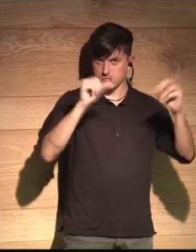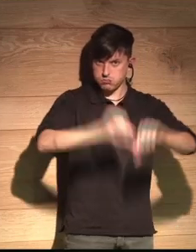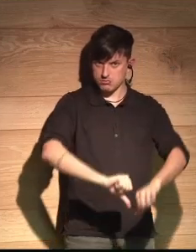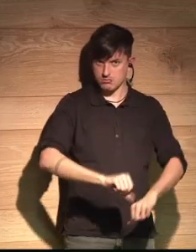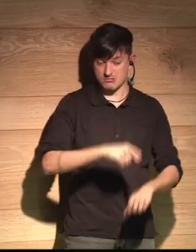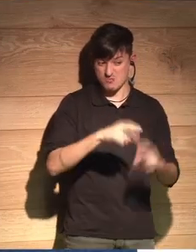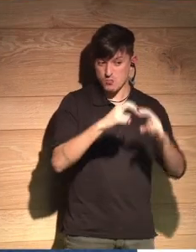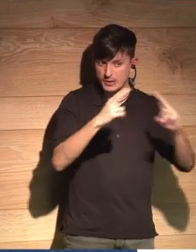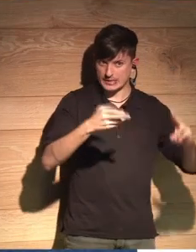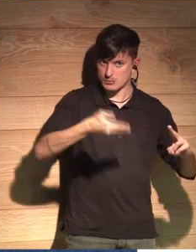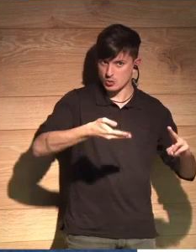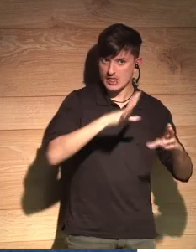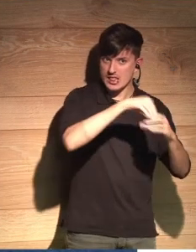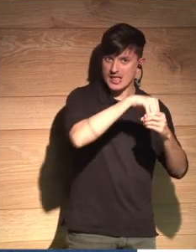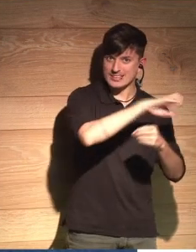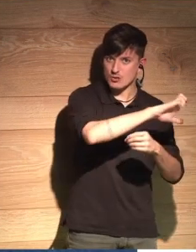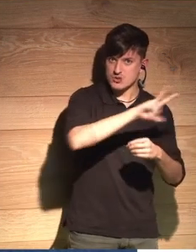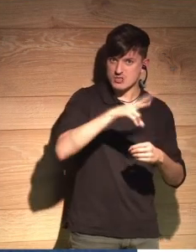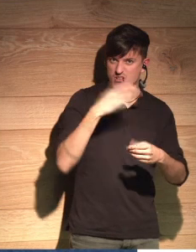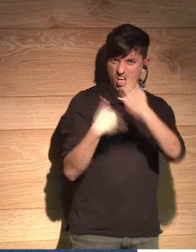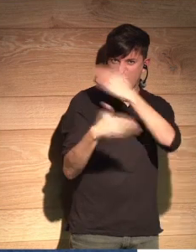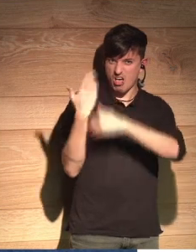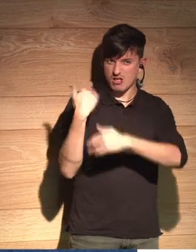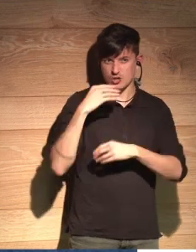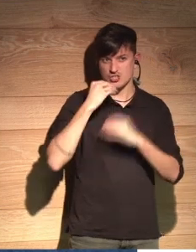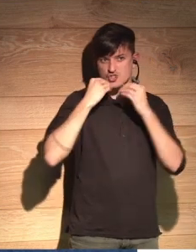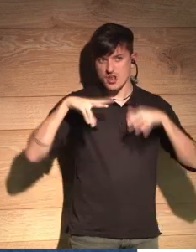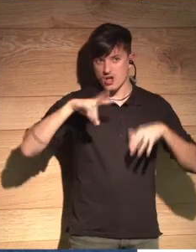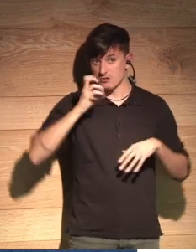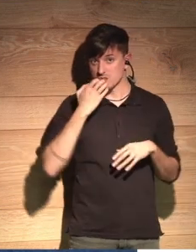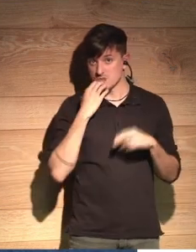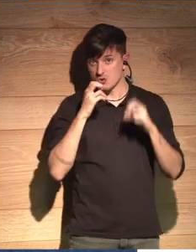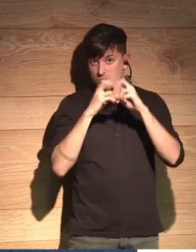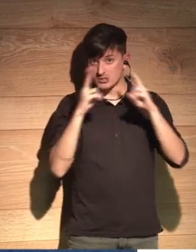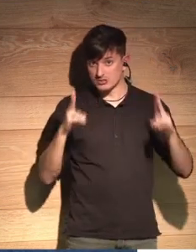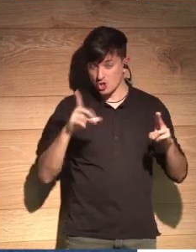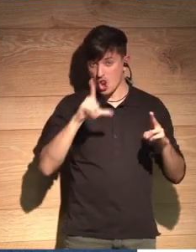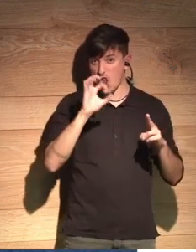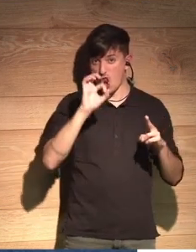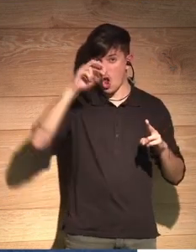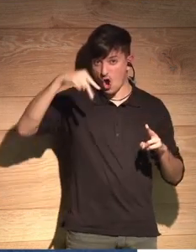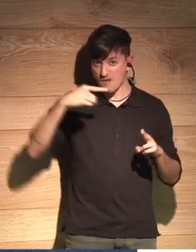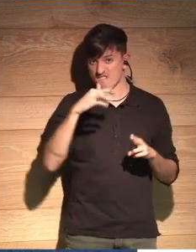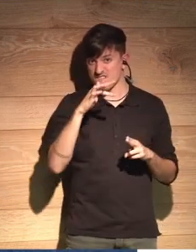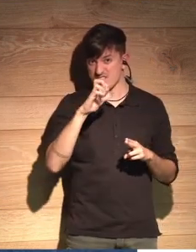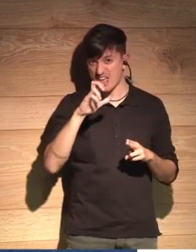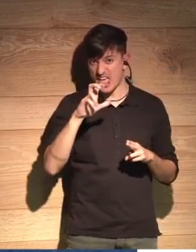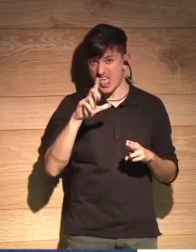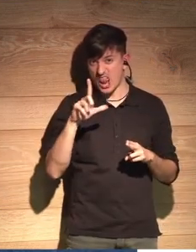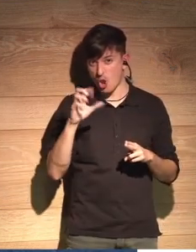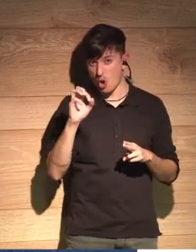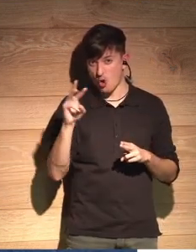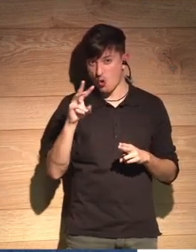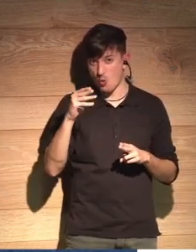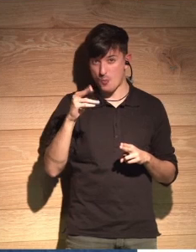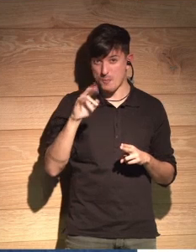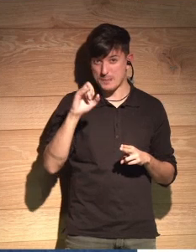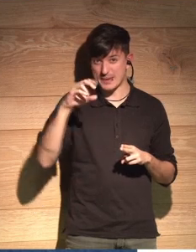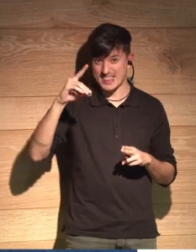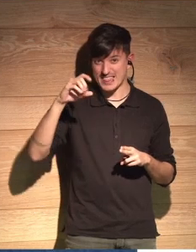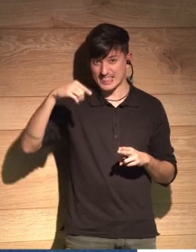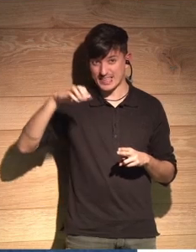few decades ago. Or another story is this bridge, which is called Longfellow Bridge. To the left, you see MIT. That's the beginning of the MIT campus.